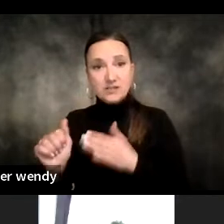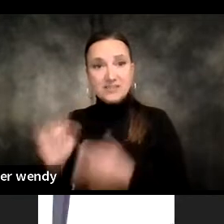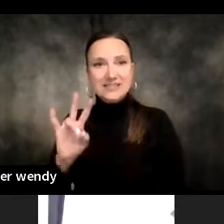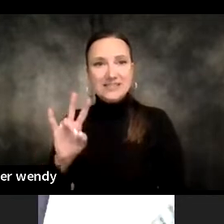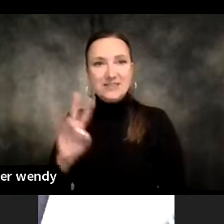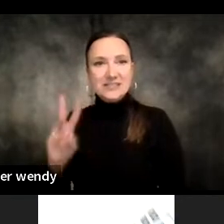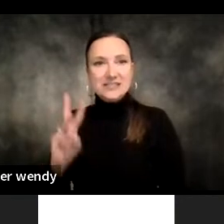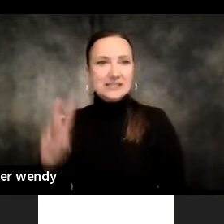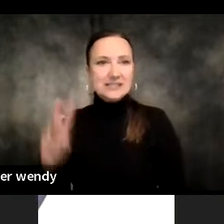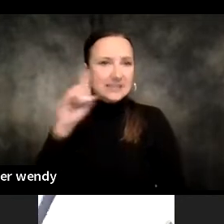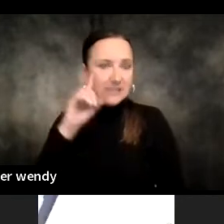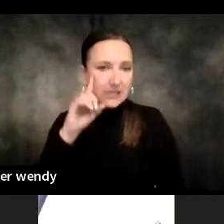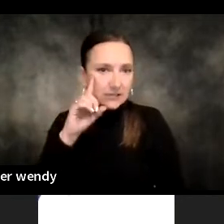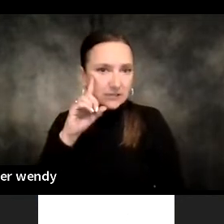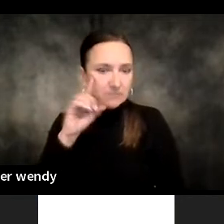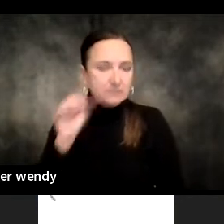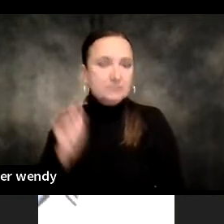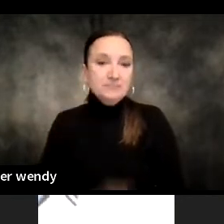$31,454.76.